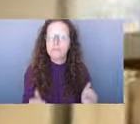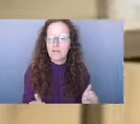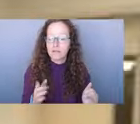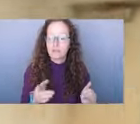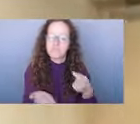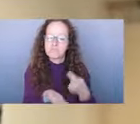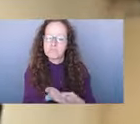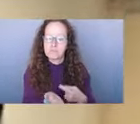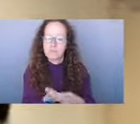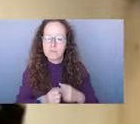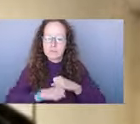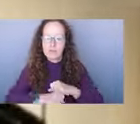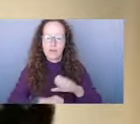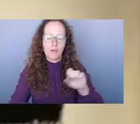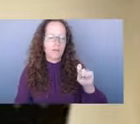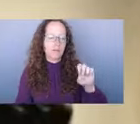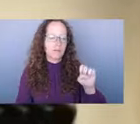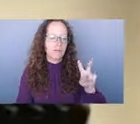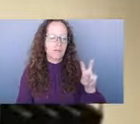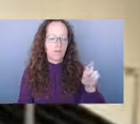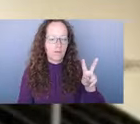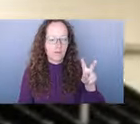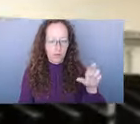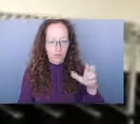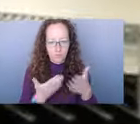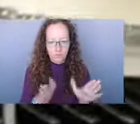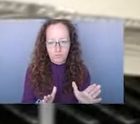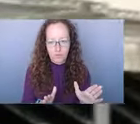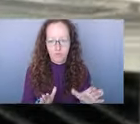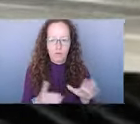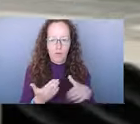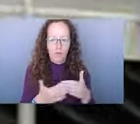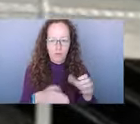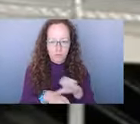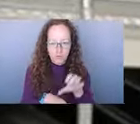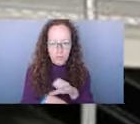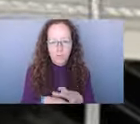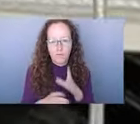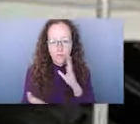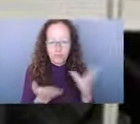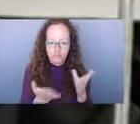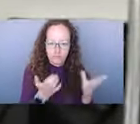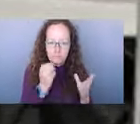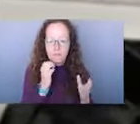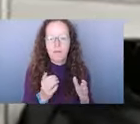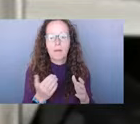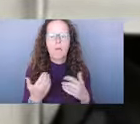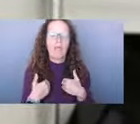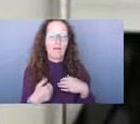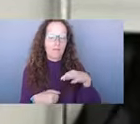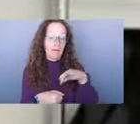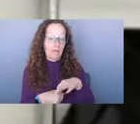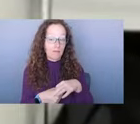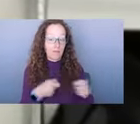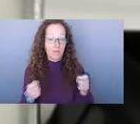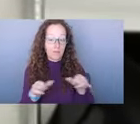our secure server room. So this is where all of our information is stored from our election management system. We have two different servers, a